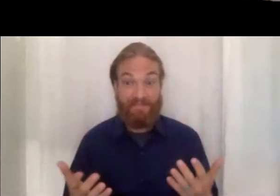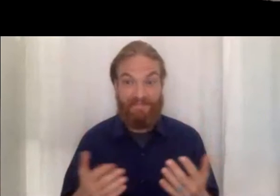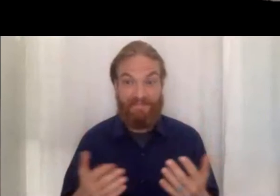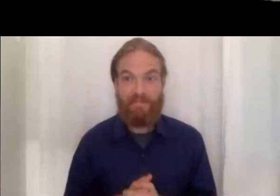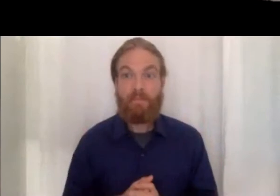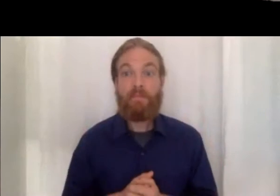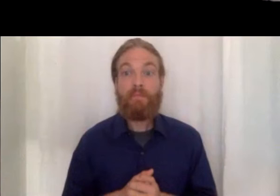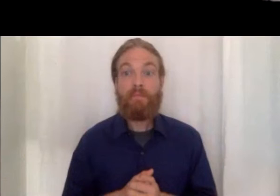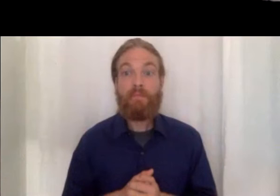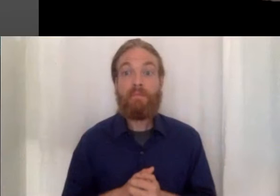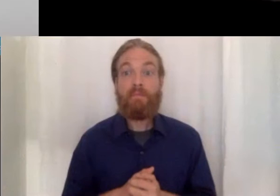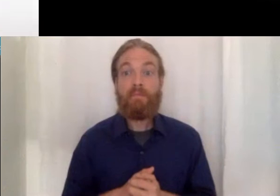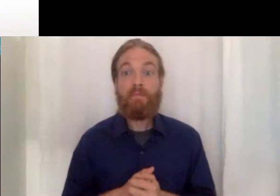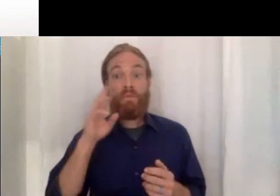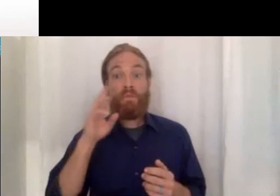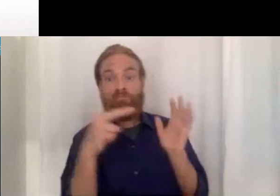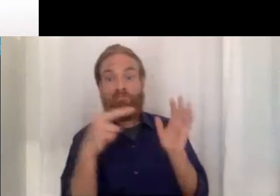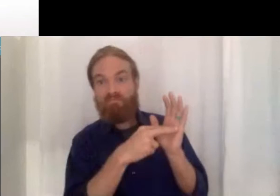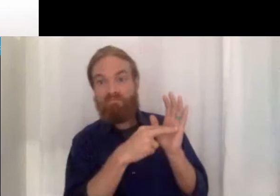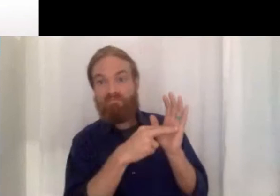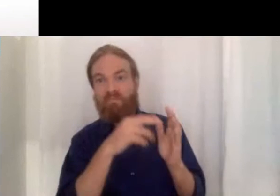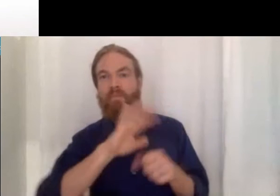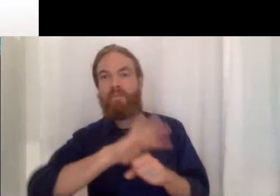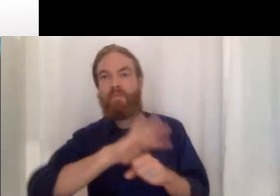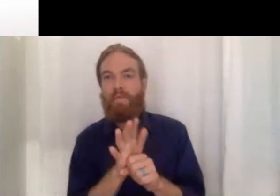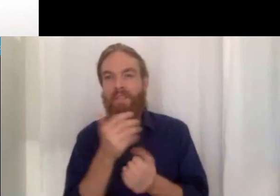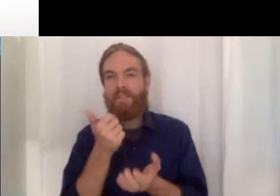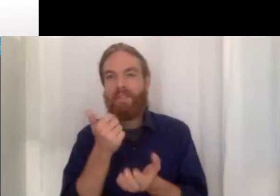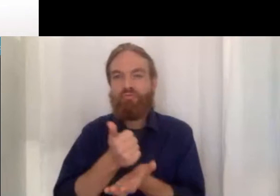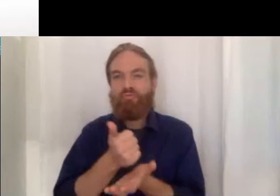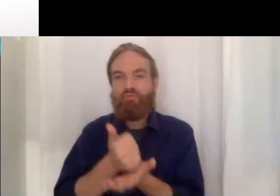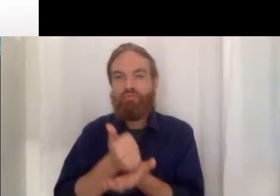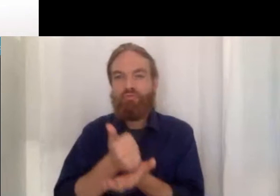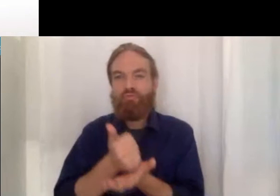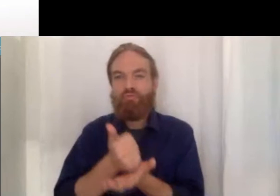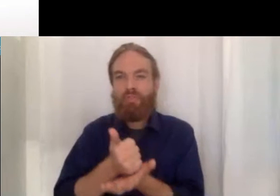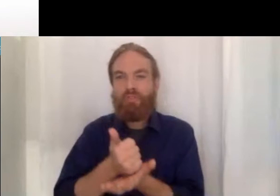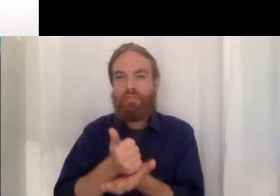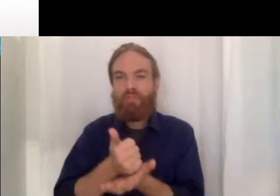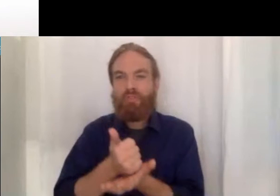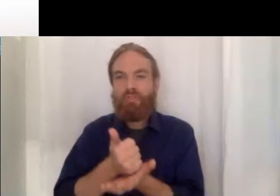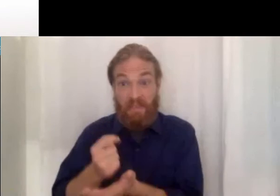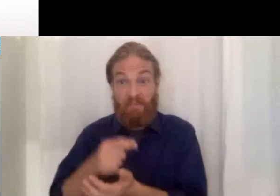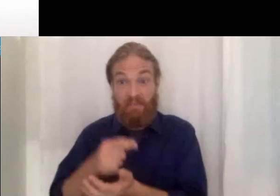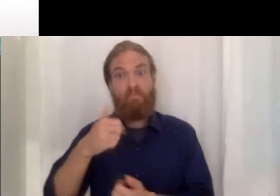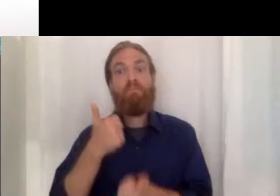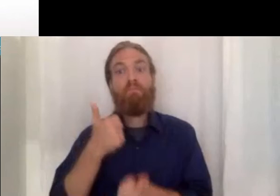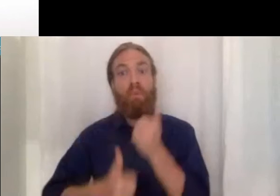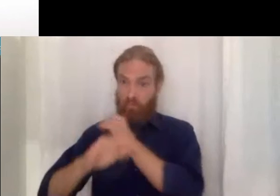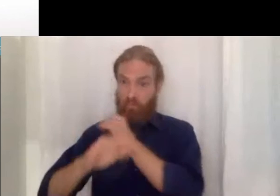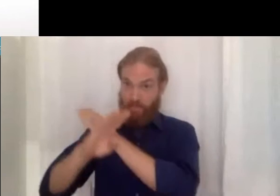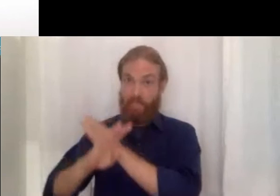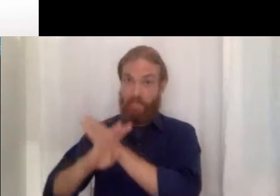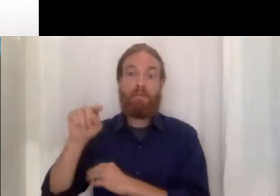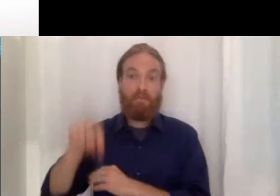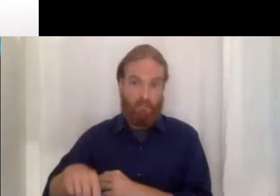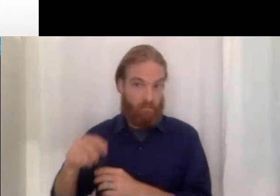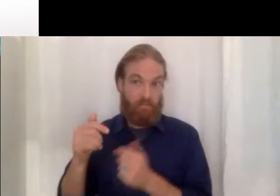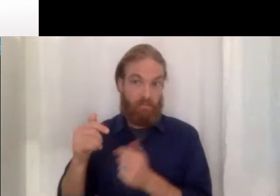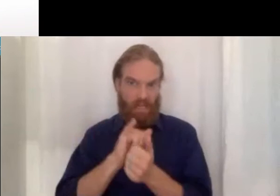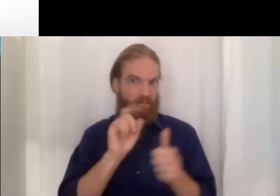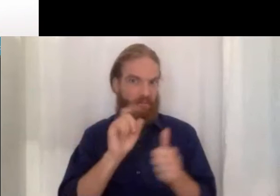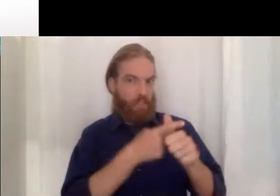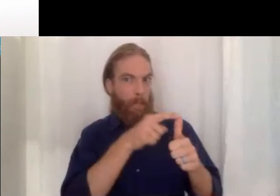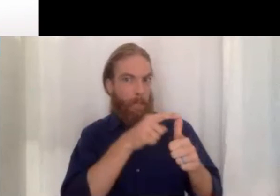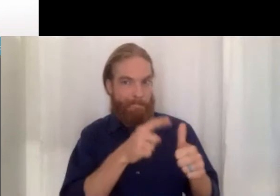treatment, most treatment is first and foremost prevention, sure, as we've been talking about all day. Second is supportive for